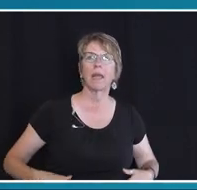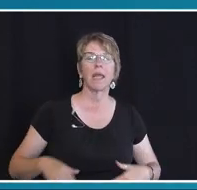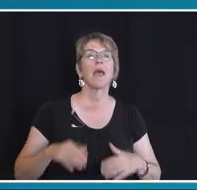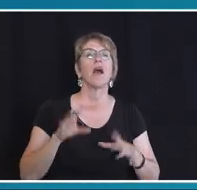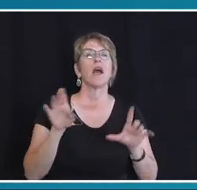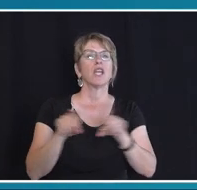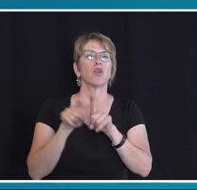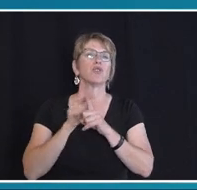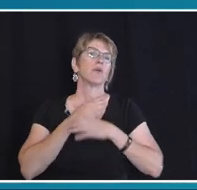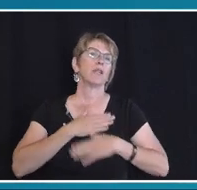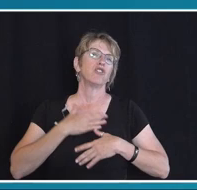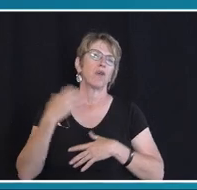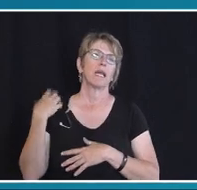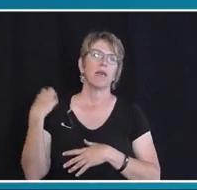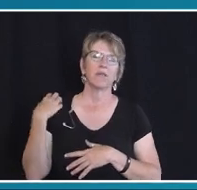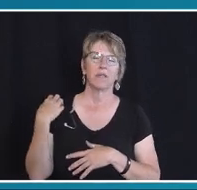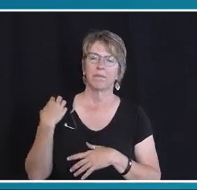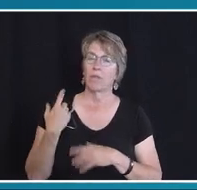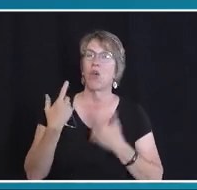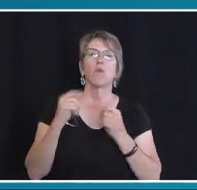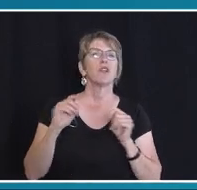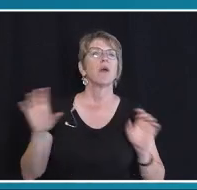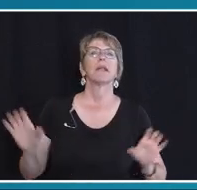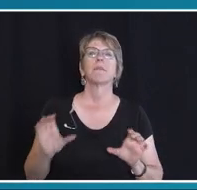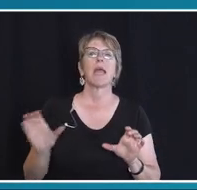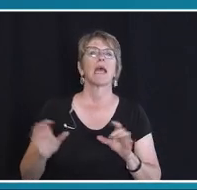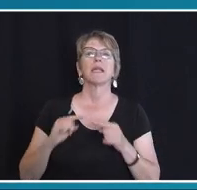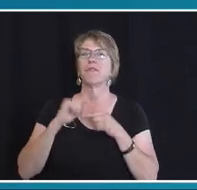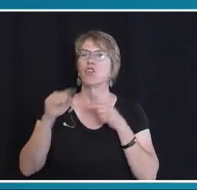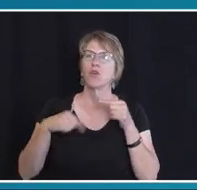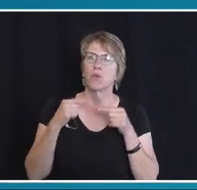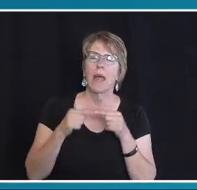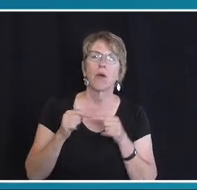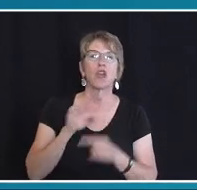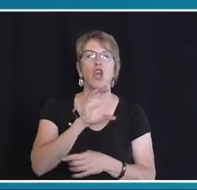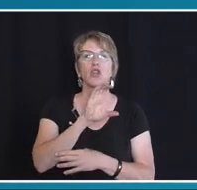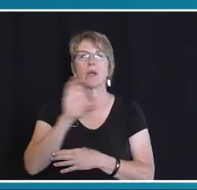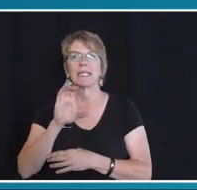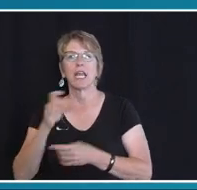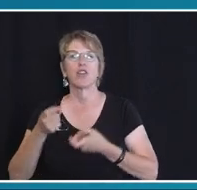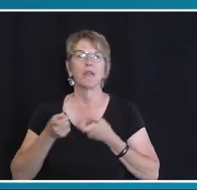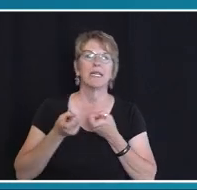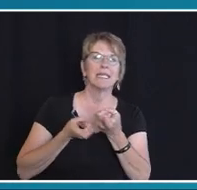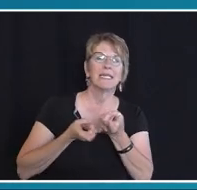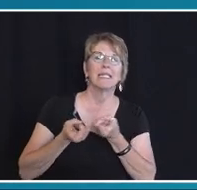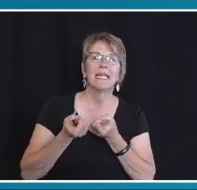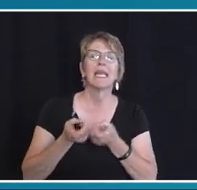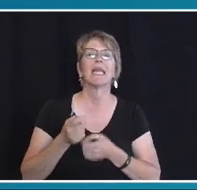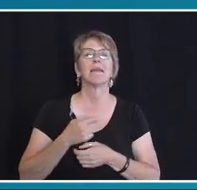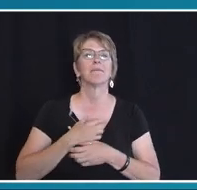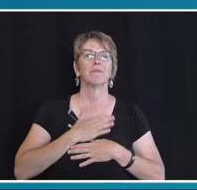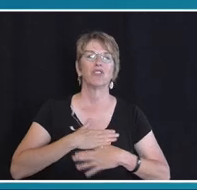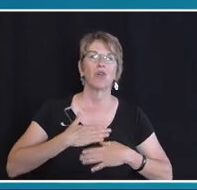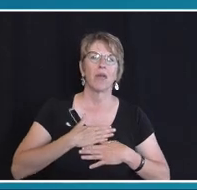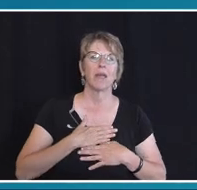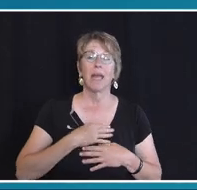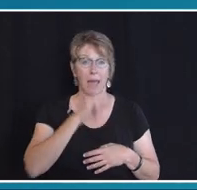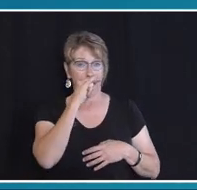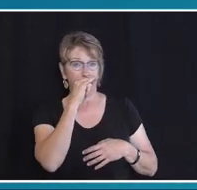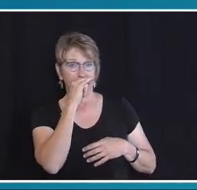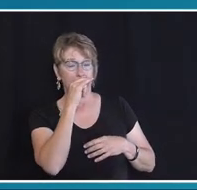too. We try to be active year-round. Cross-country skiing has been something that we've really enjoyed. Our kids both play